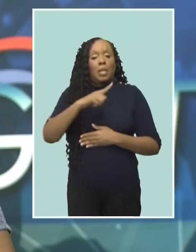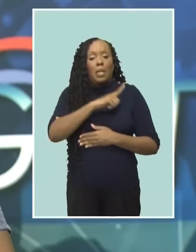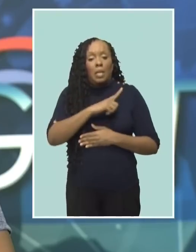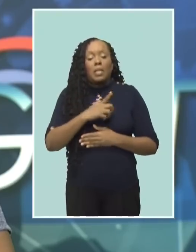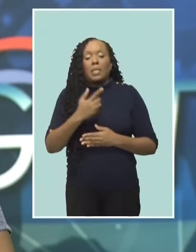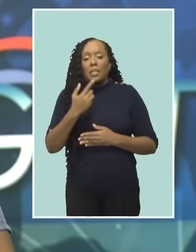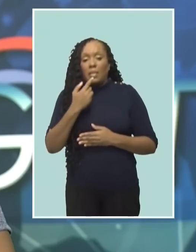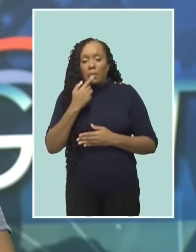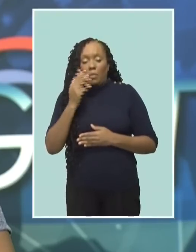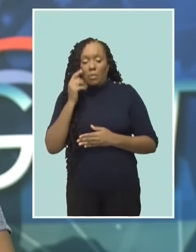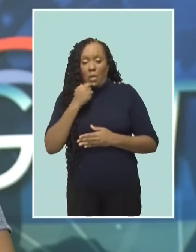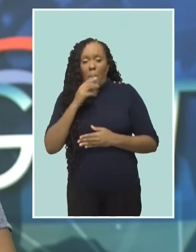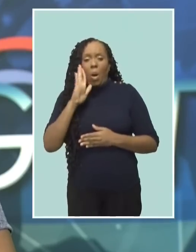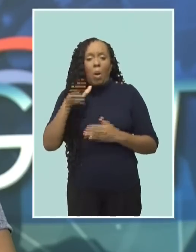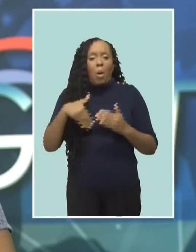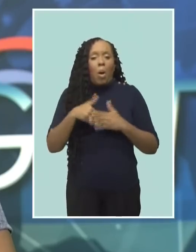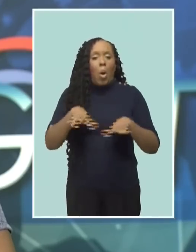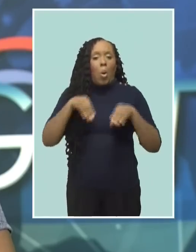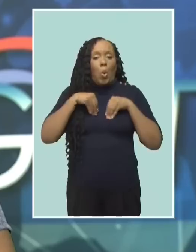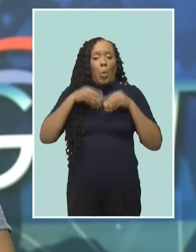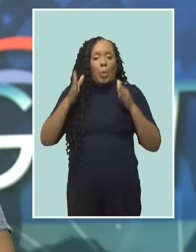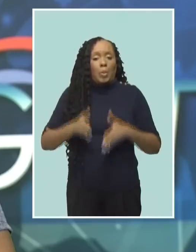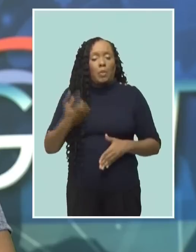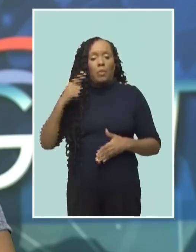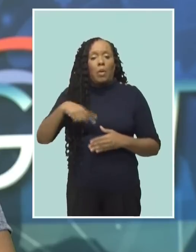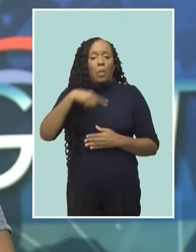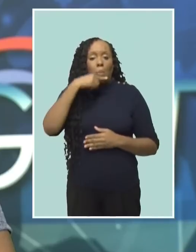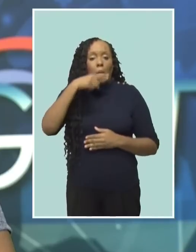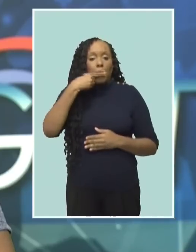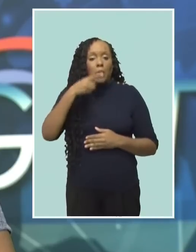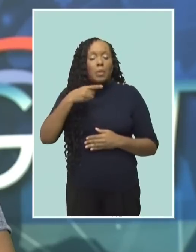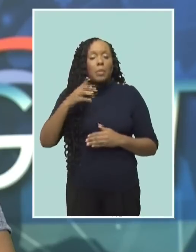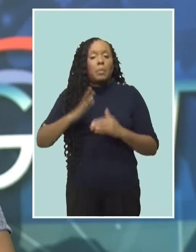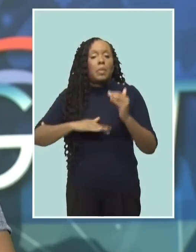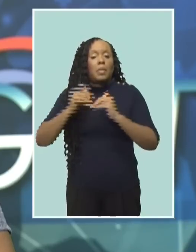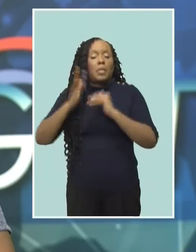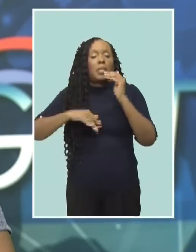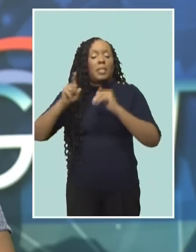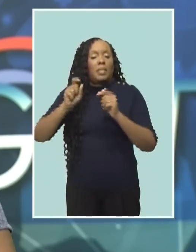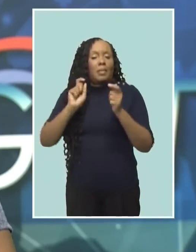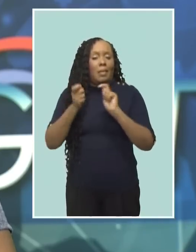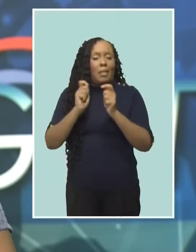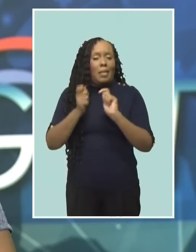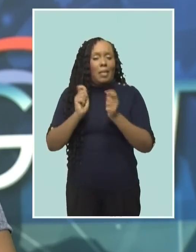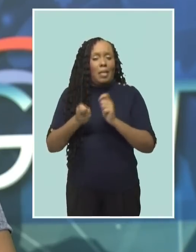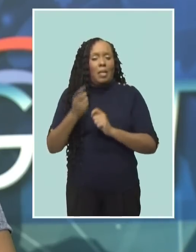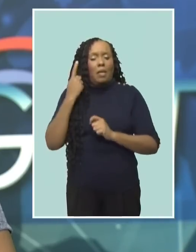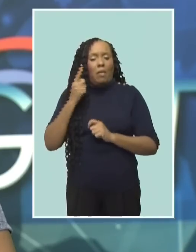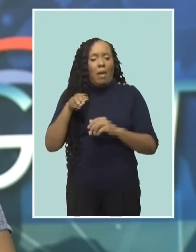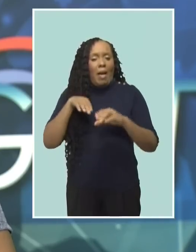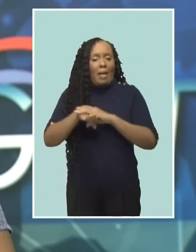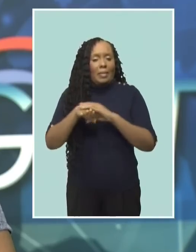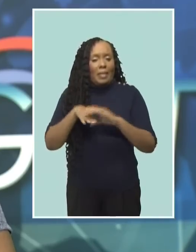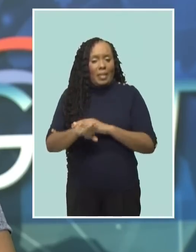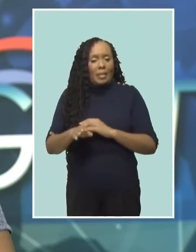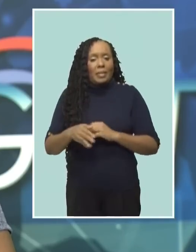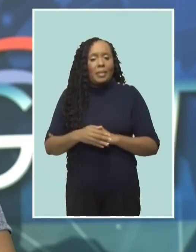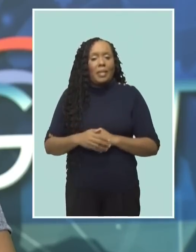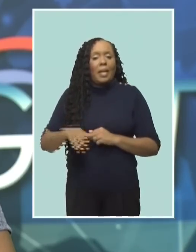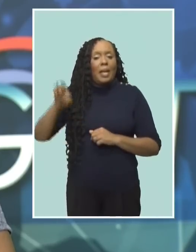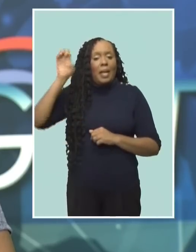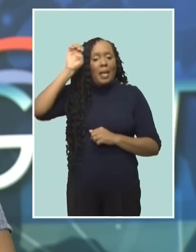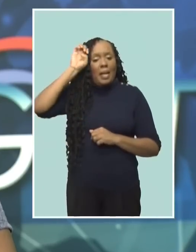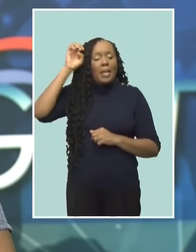of all public buildings to ensure they can be accessed by people with disabilities. The revelation from Member of Parliament